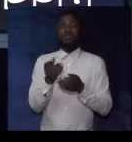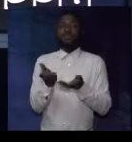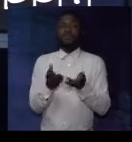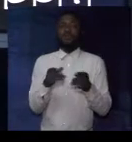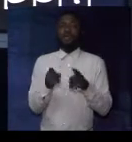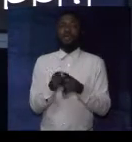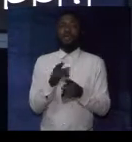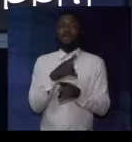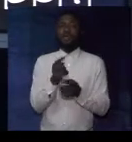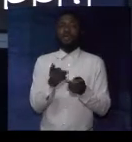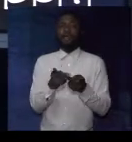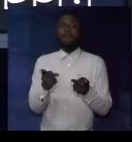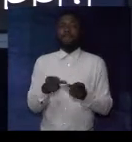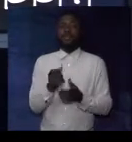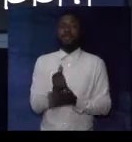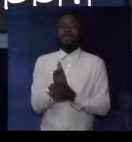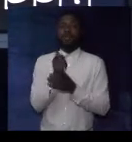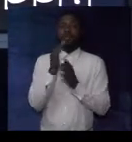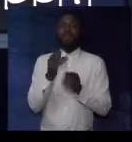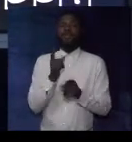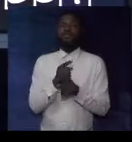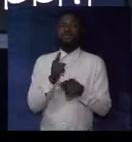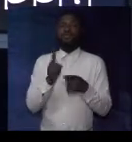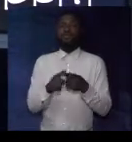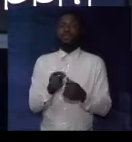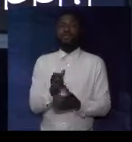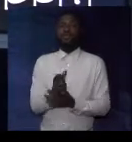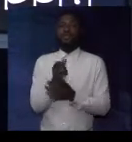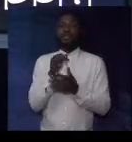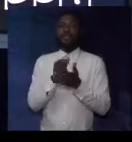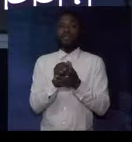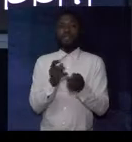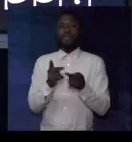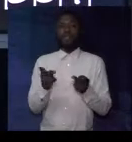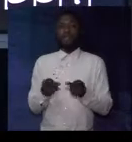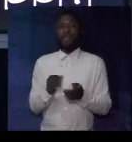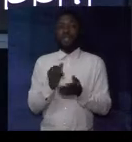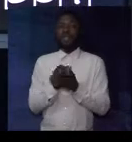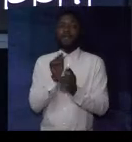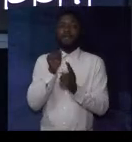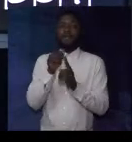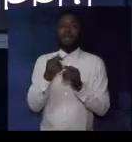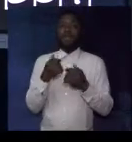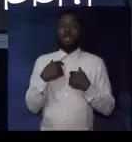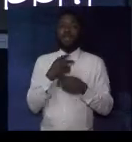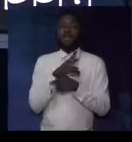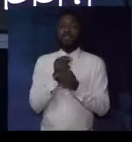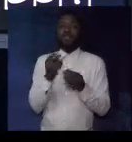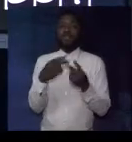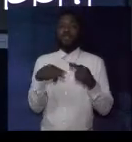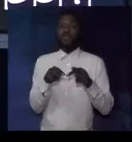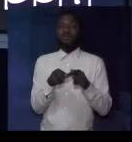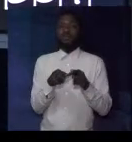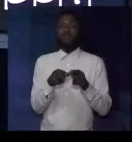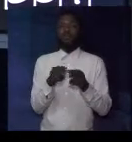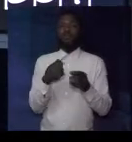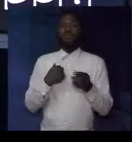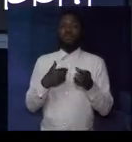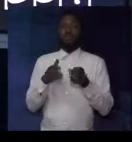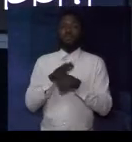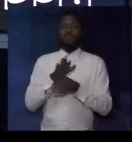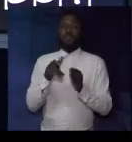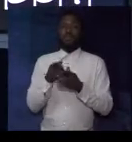case, 0 serves as the placeholder, something to just hold that place, because that point has no